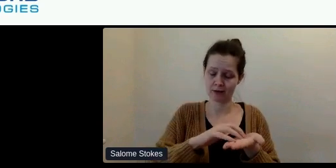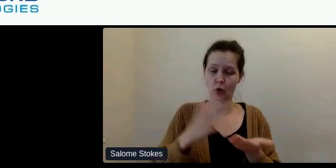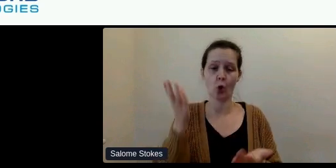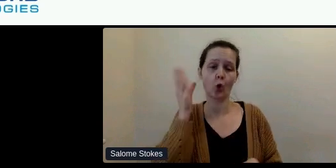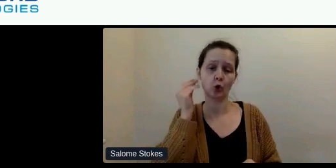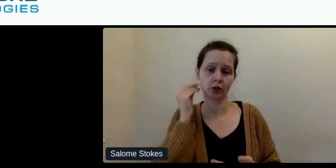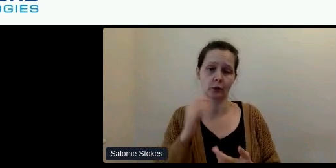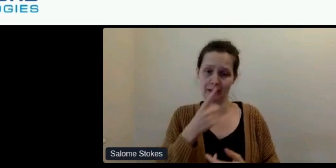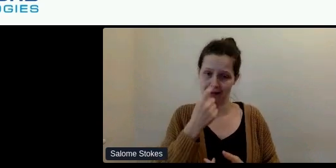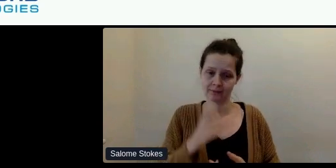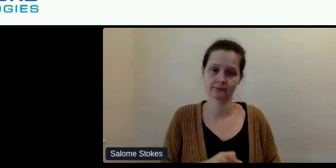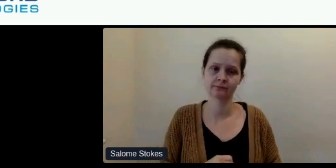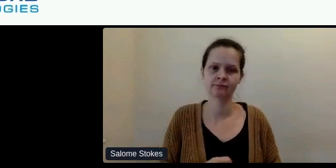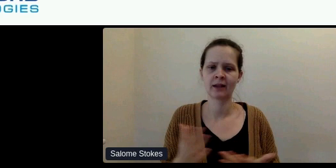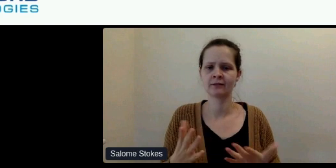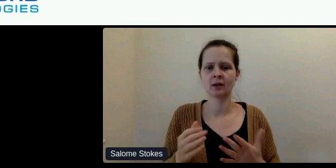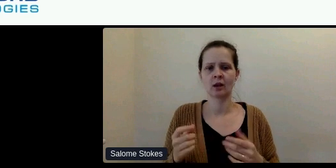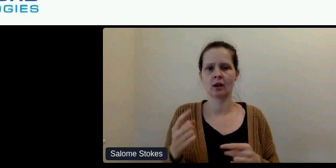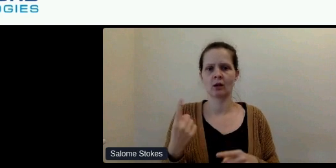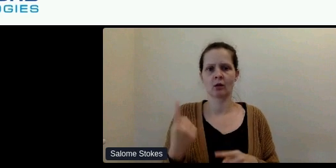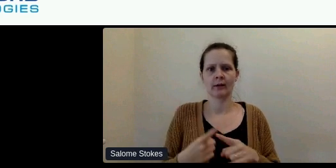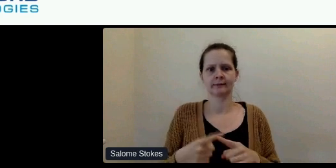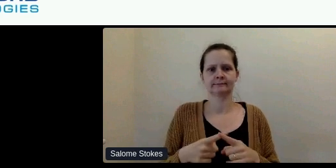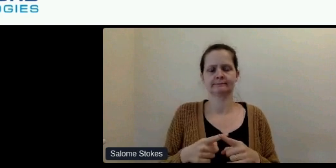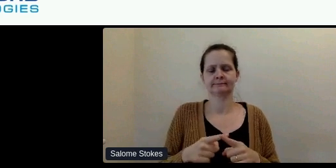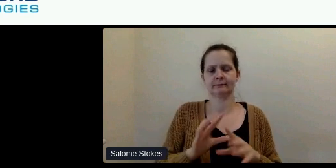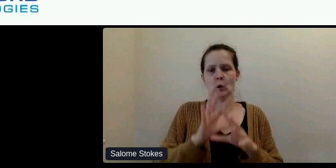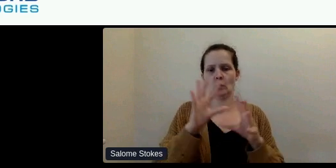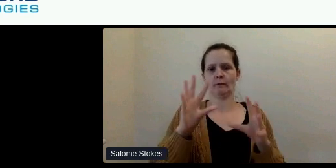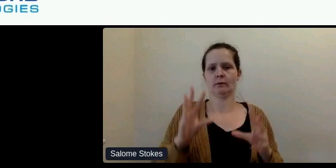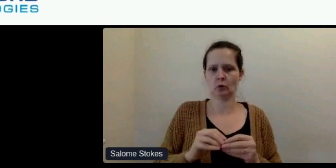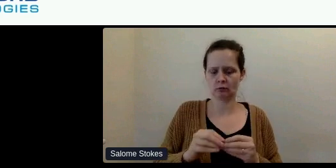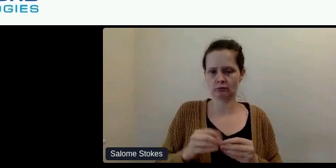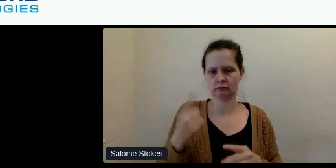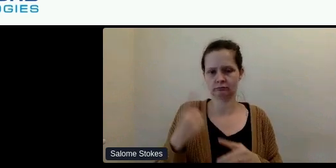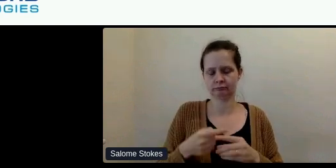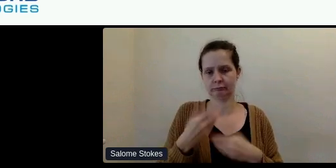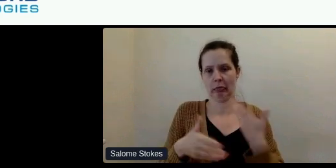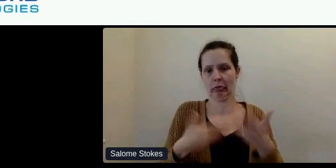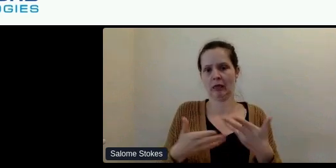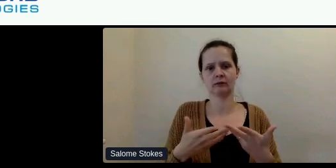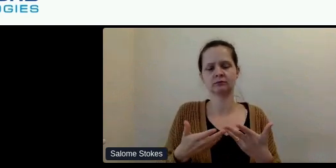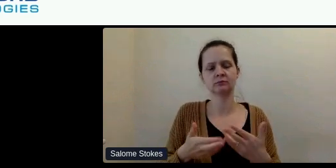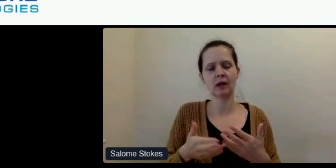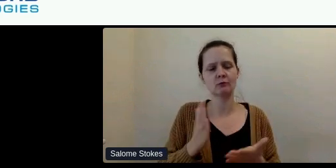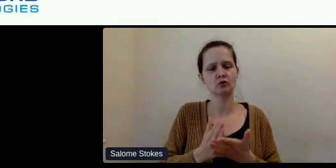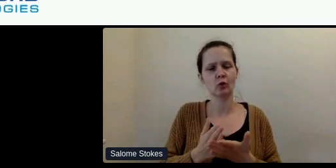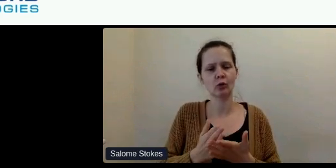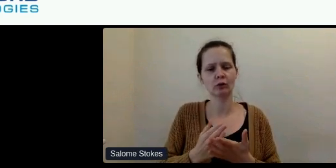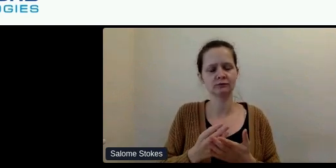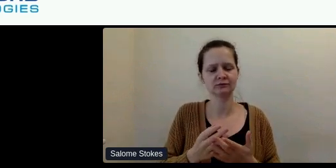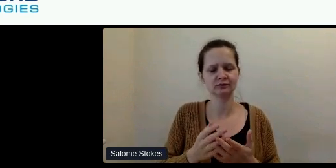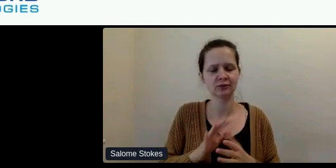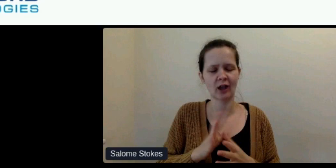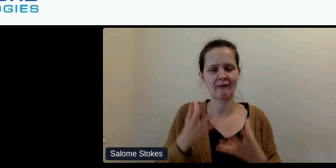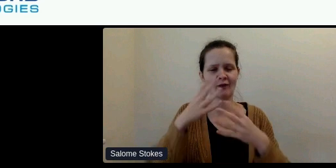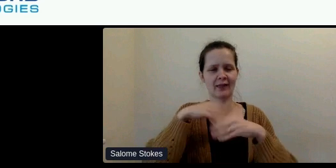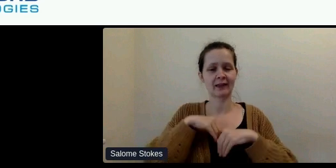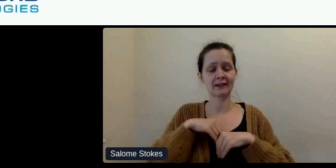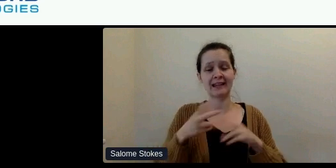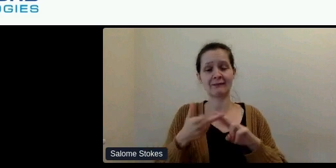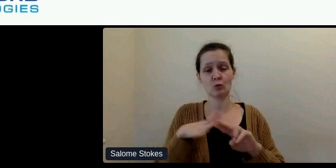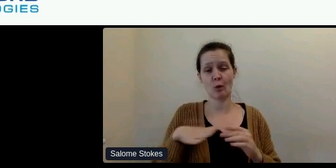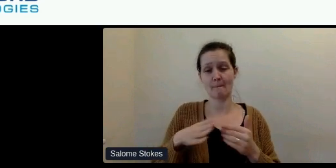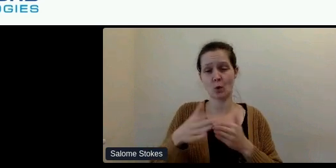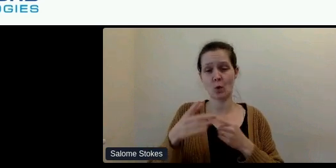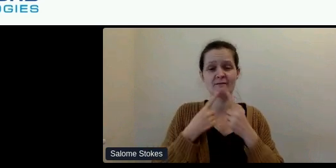of the AccessibilityNow platform. I don't expect people to have taken all of that in. Please feel free to reach out to me if you'd like a sort of demo